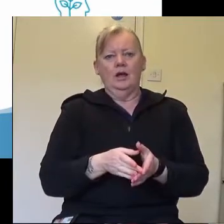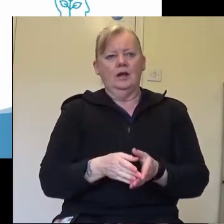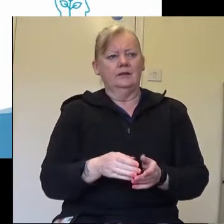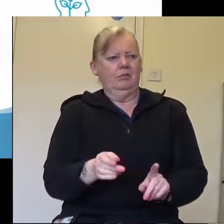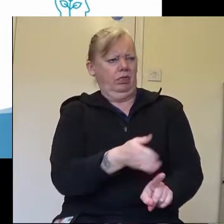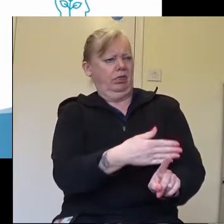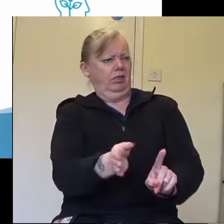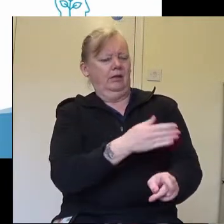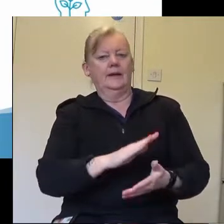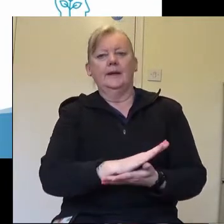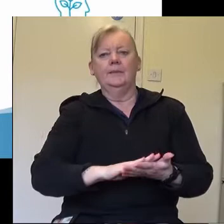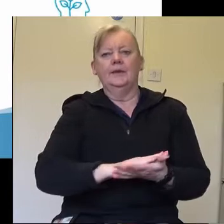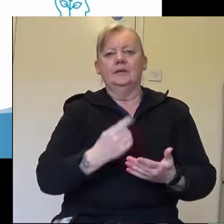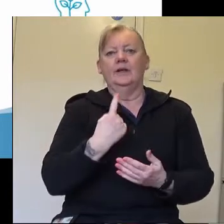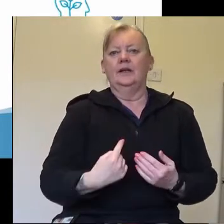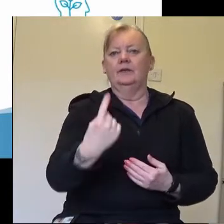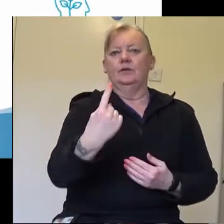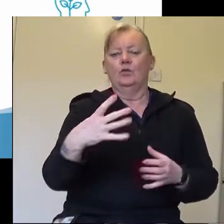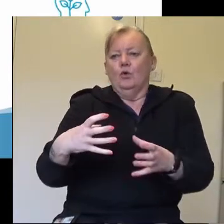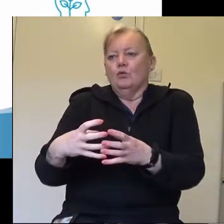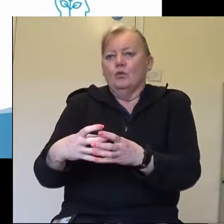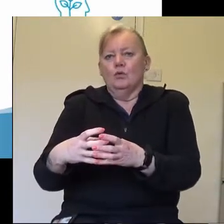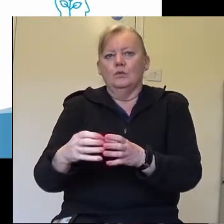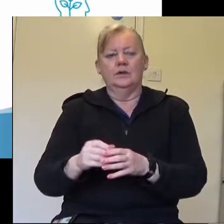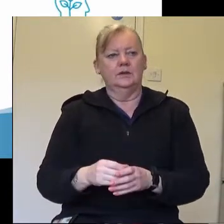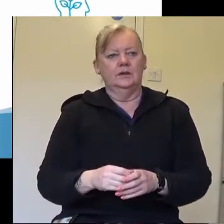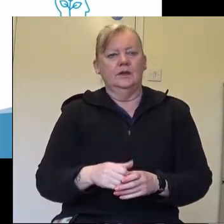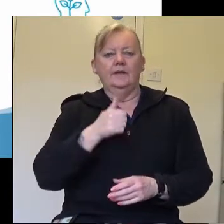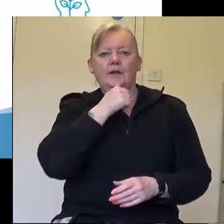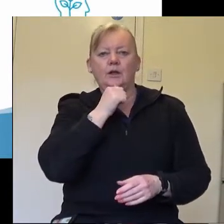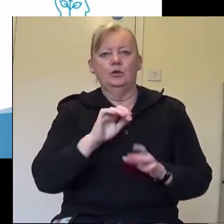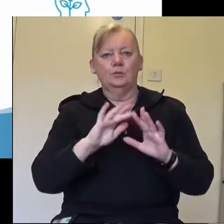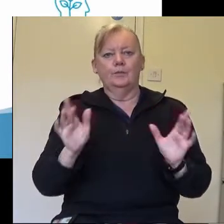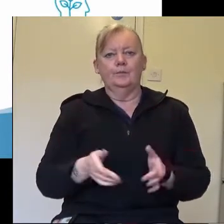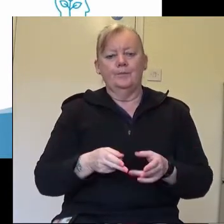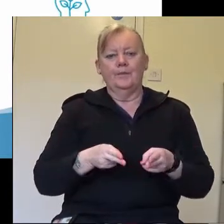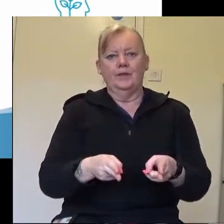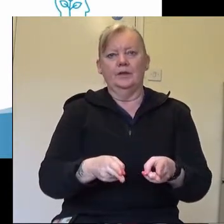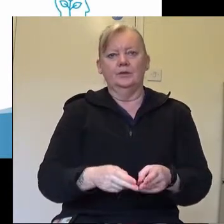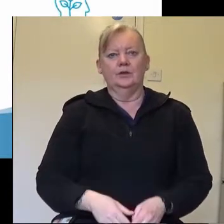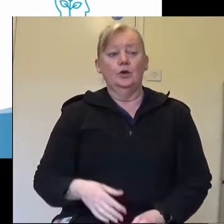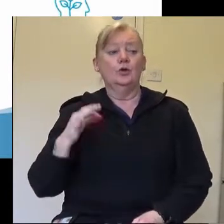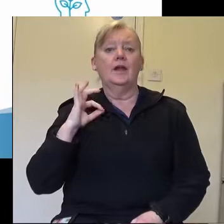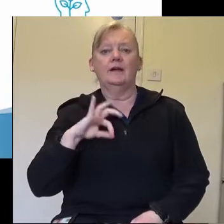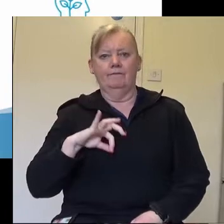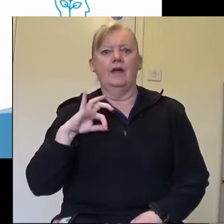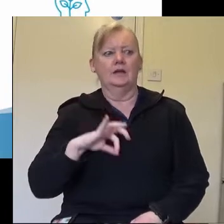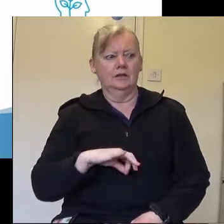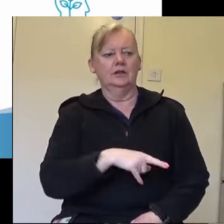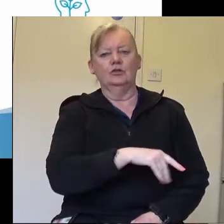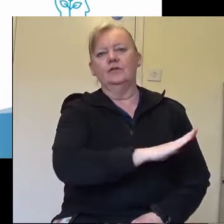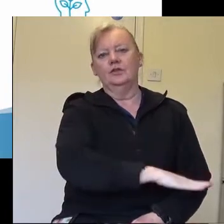what is online exploitation? Is when an individual or a group of people are using the online platforms to